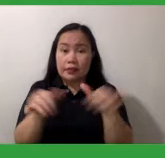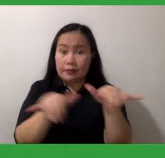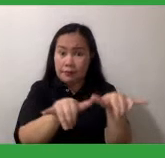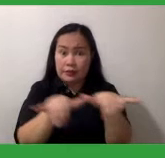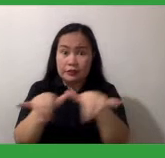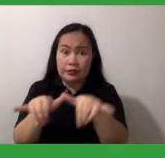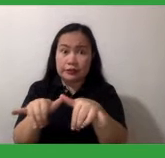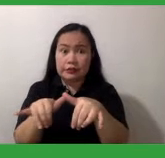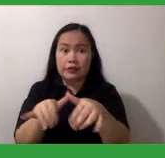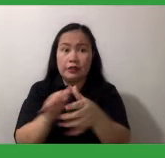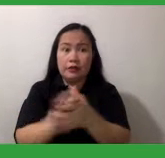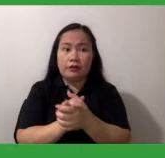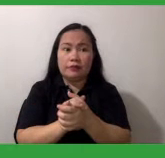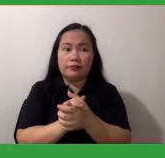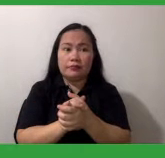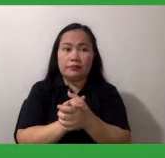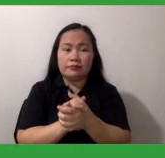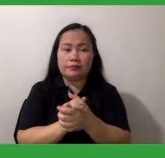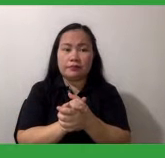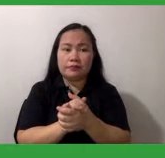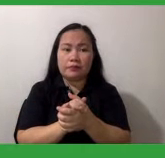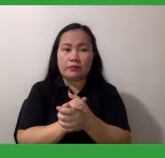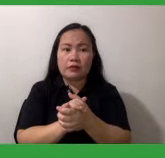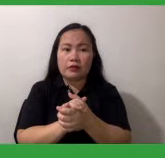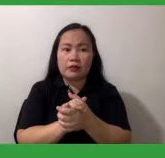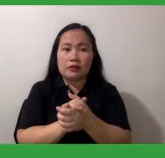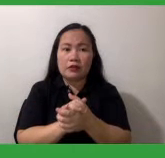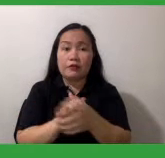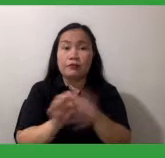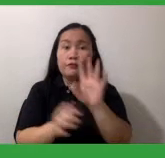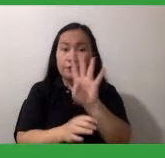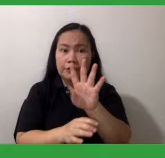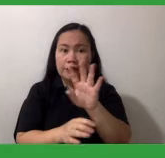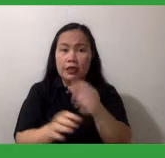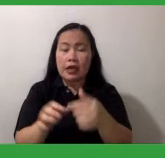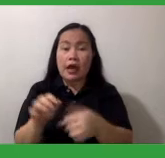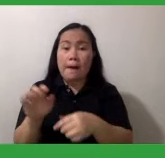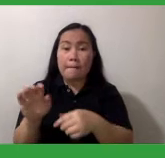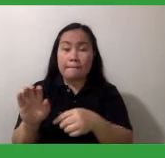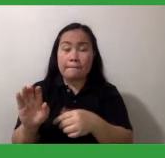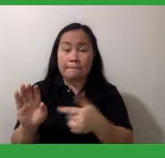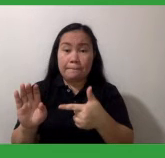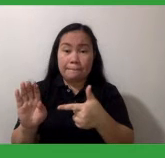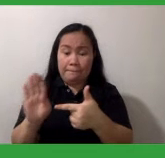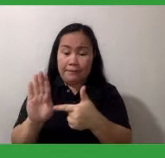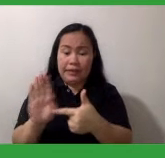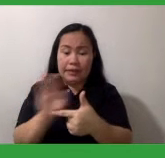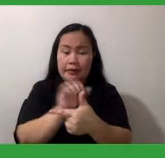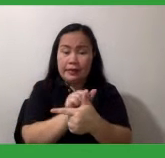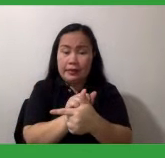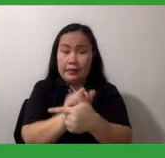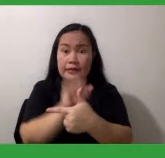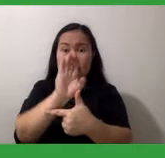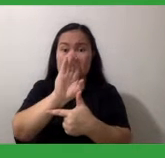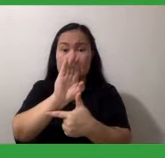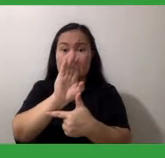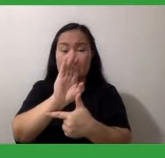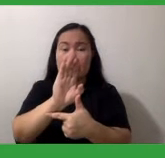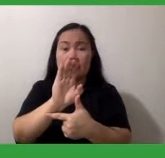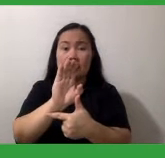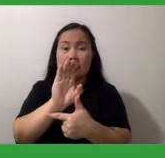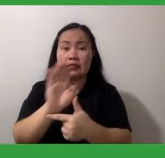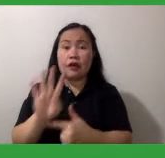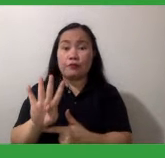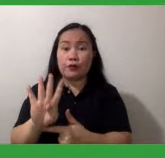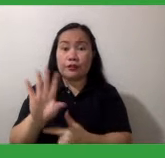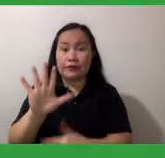angle. So the measure of this angle is 45 degrees, reading the inner scale. So the angle BAC has the measure